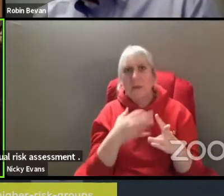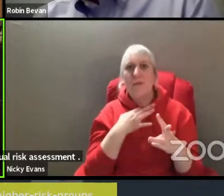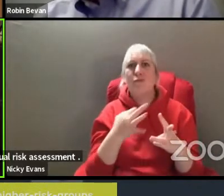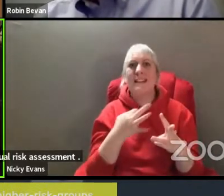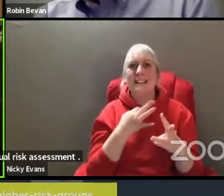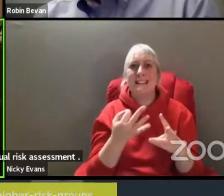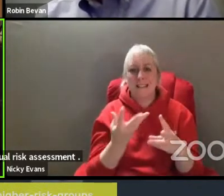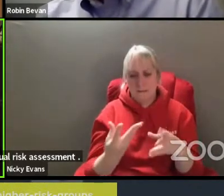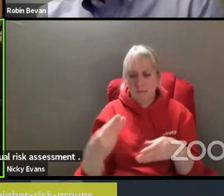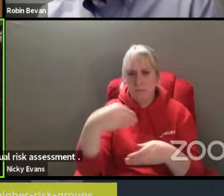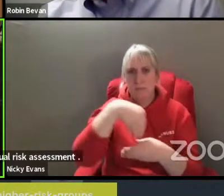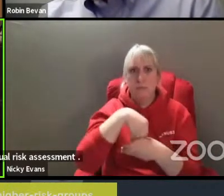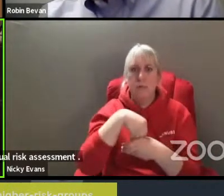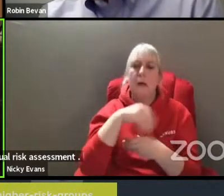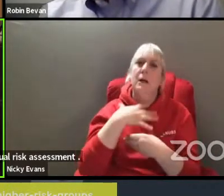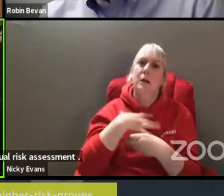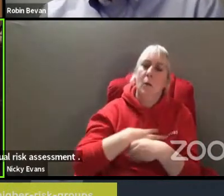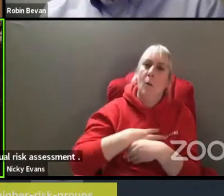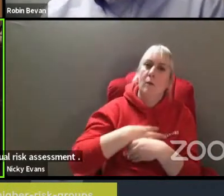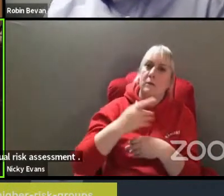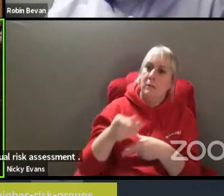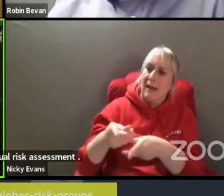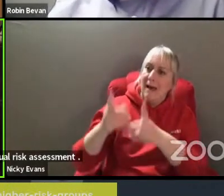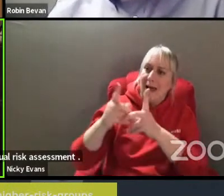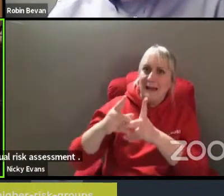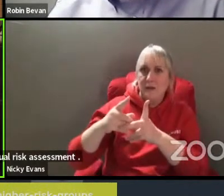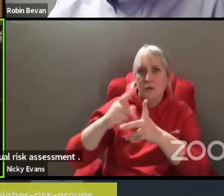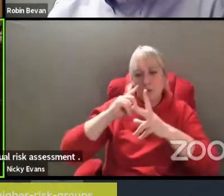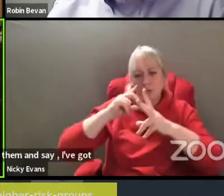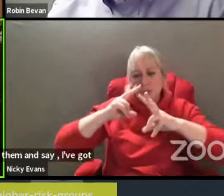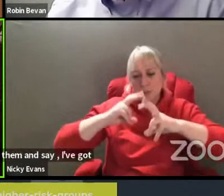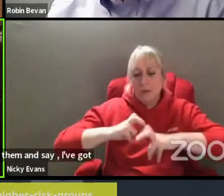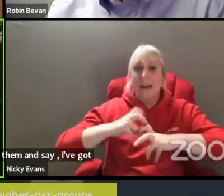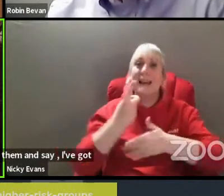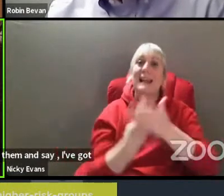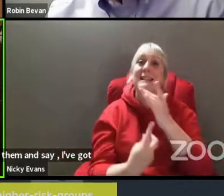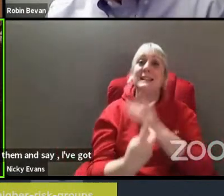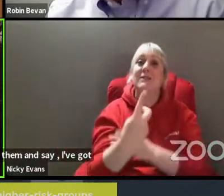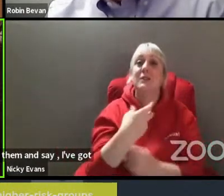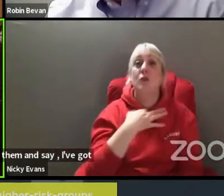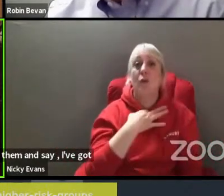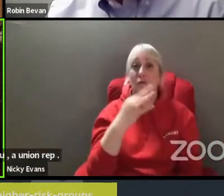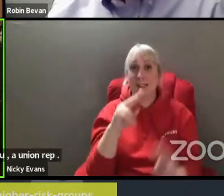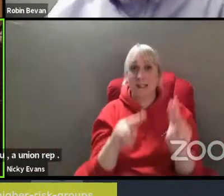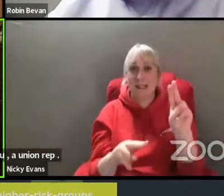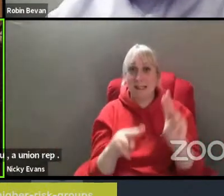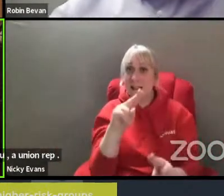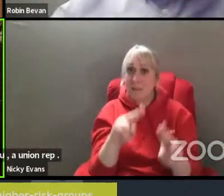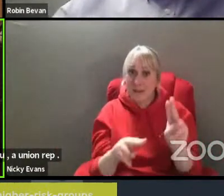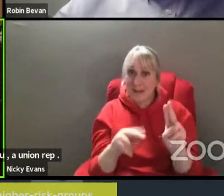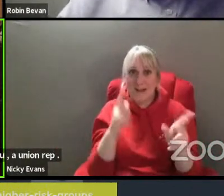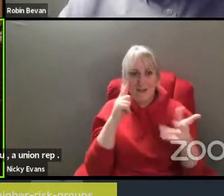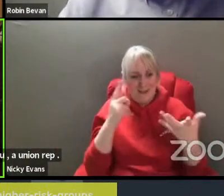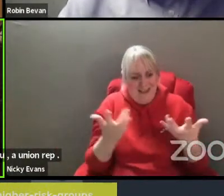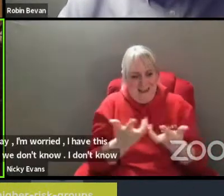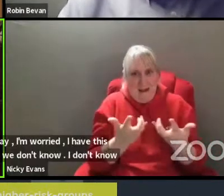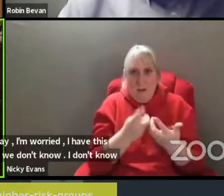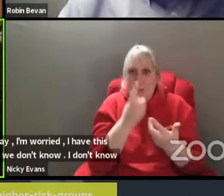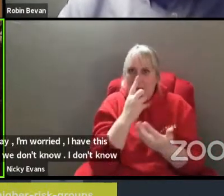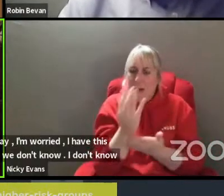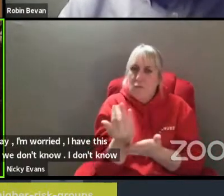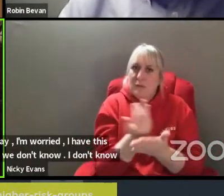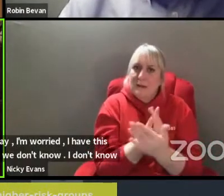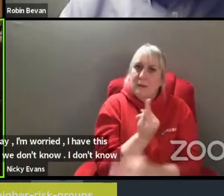you want those to be looked at in the individual risk assessment and find every way you can to protect you, to do that bit of